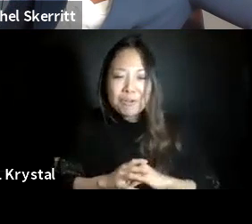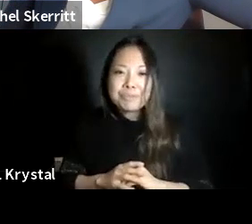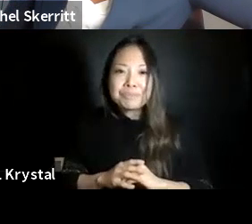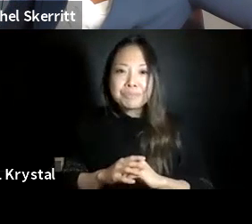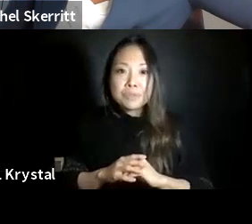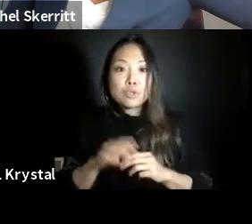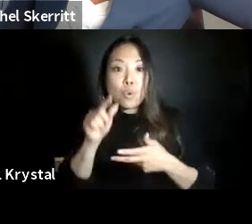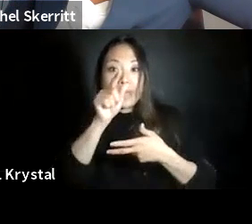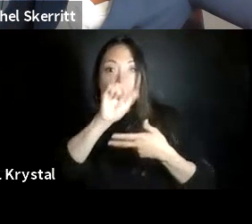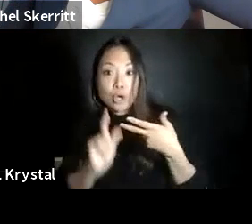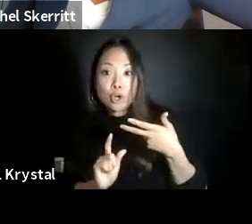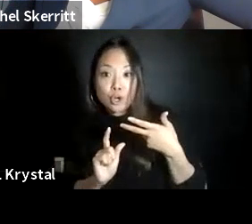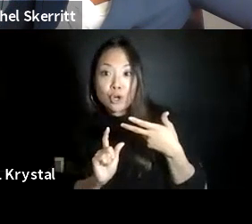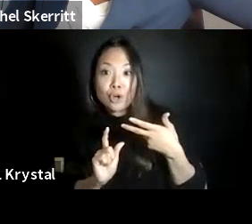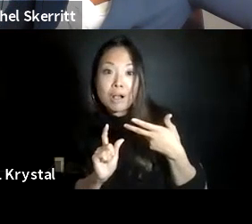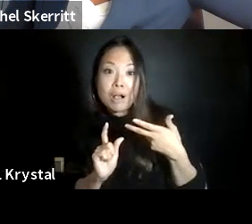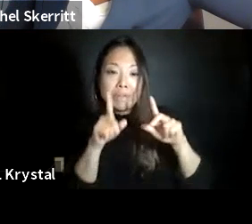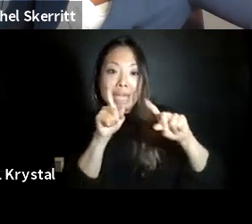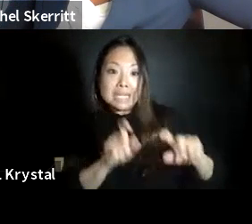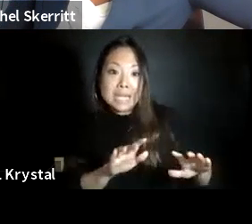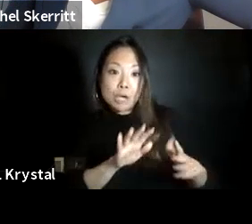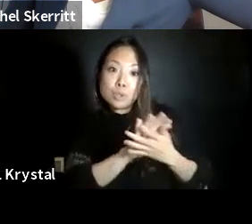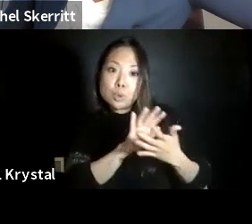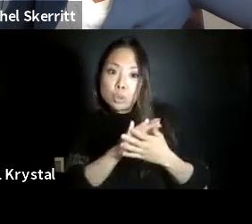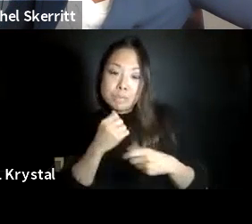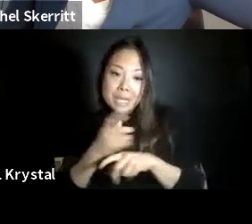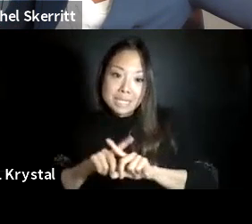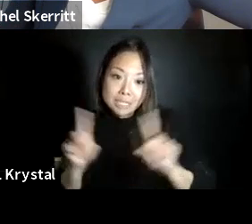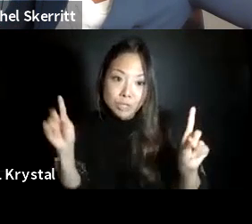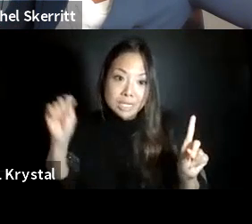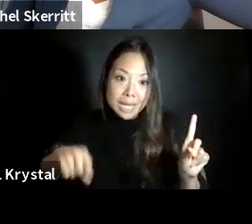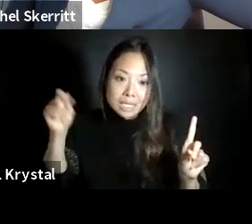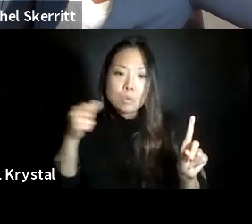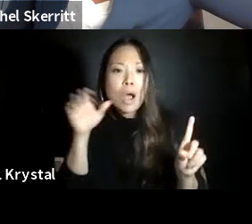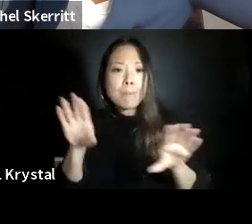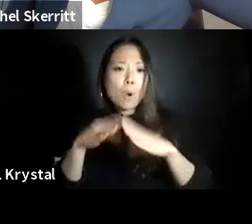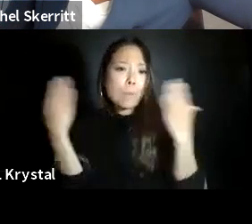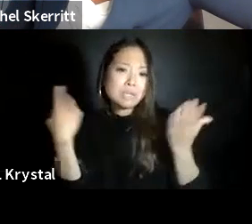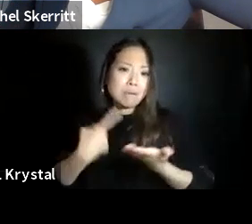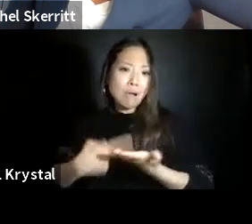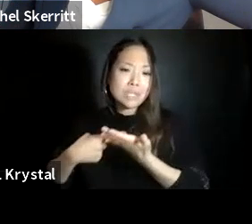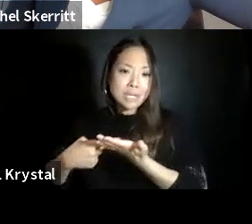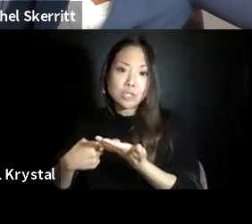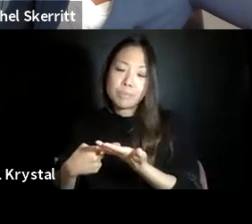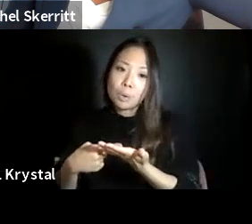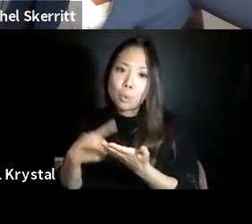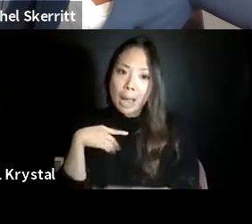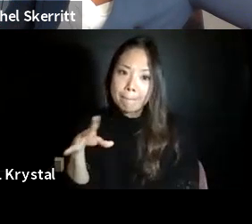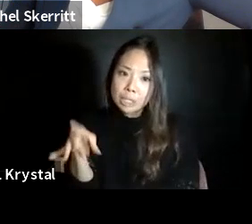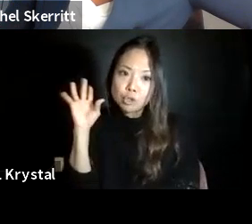And so in that way, I am open to that conversation, but I am extremely concerned